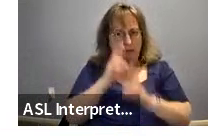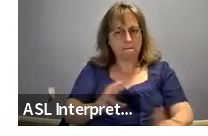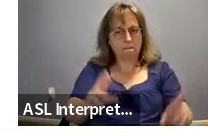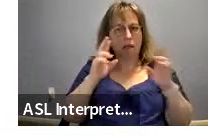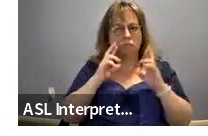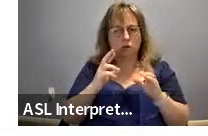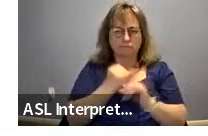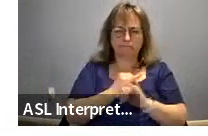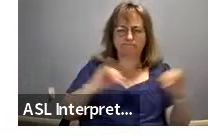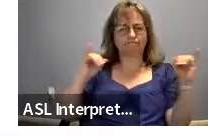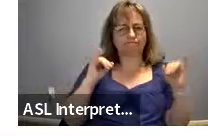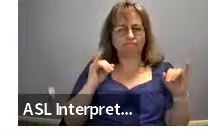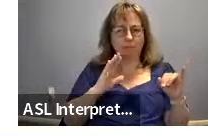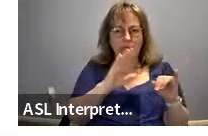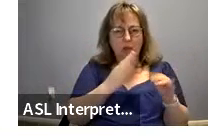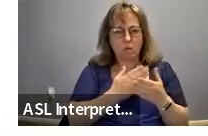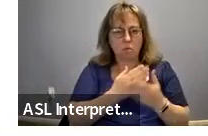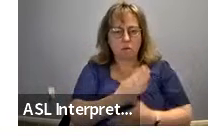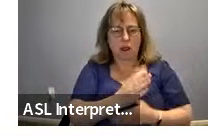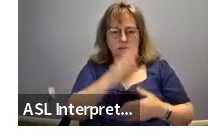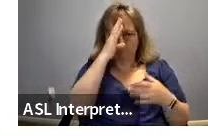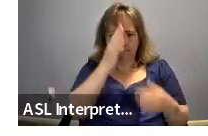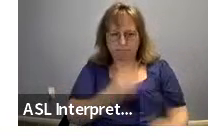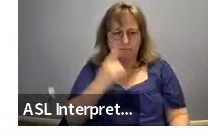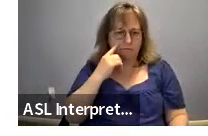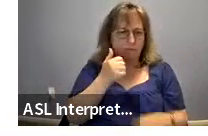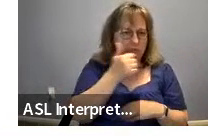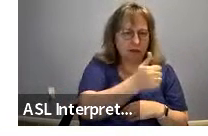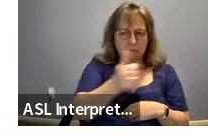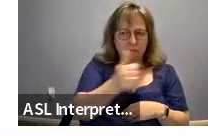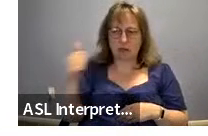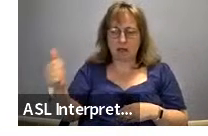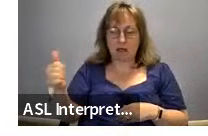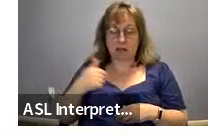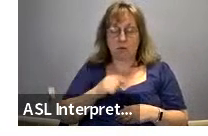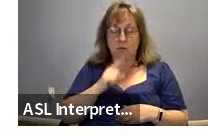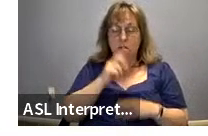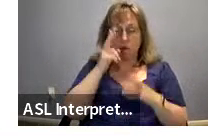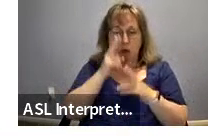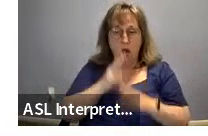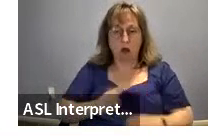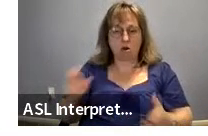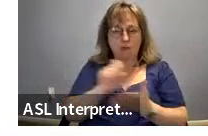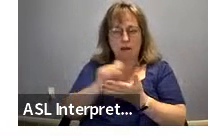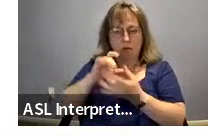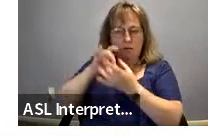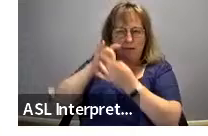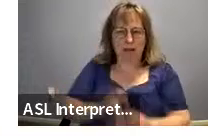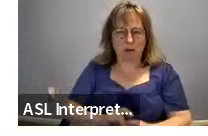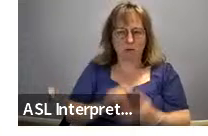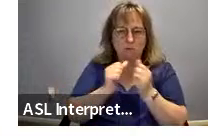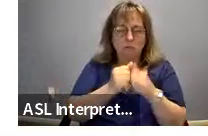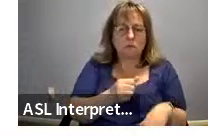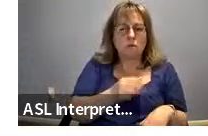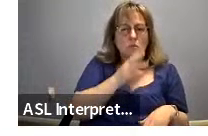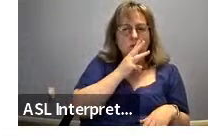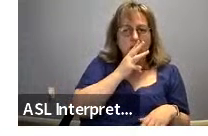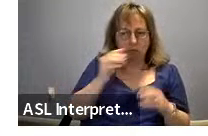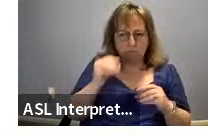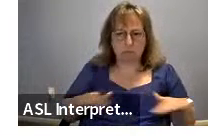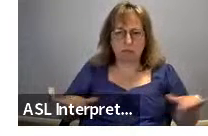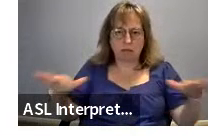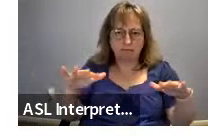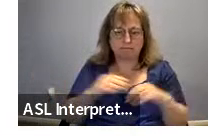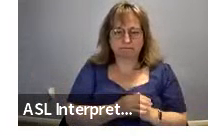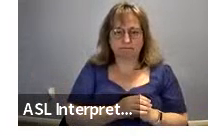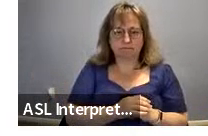to self-determination, and we honor their sacred spiritual connection with the land and water.